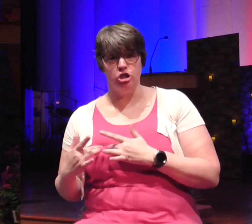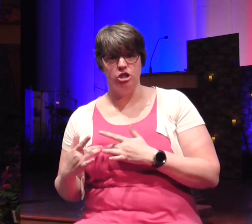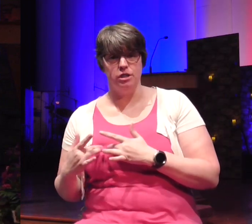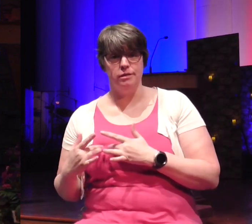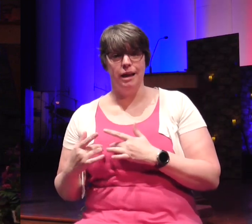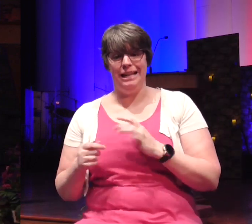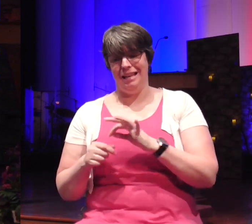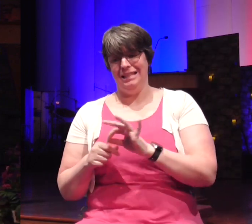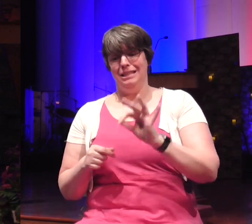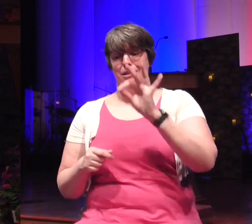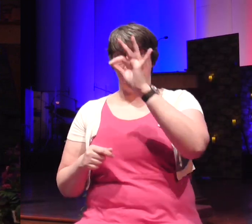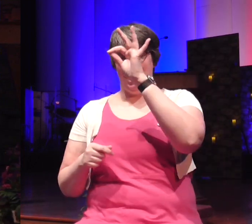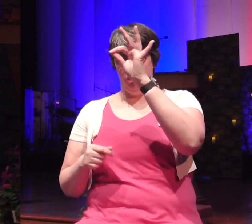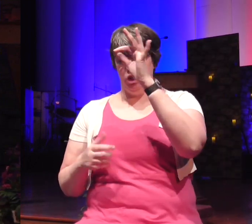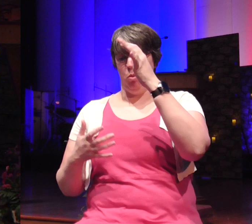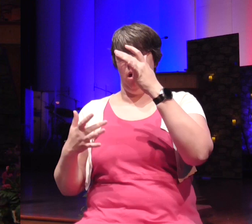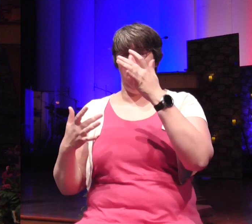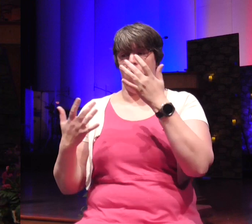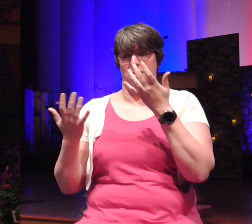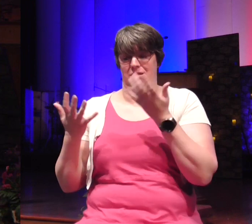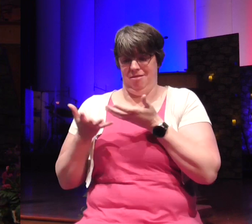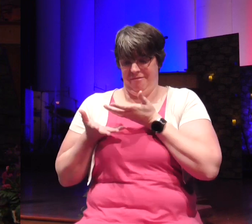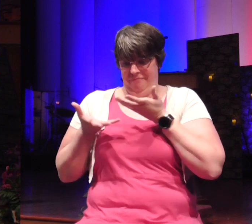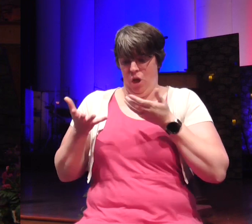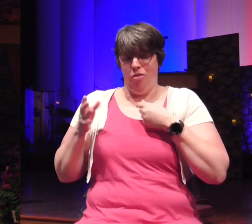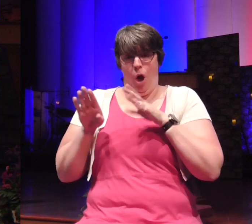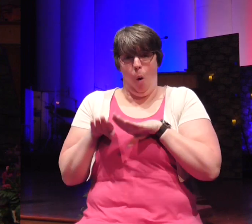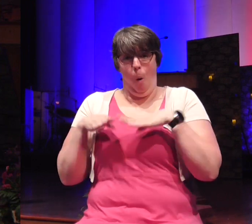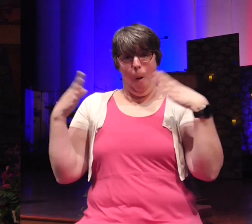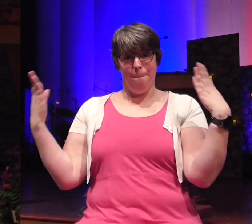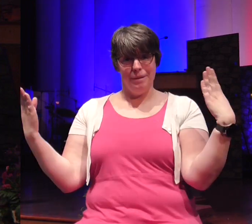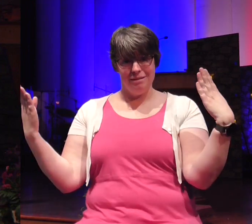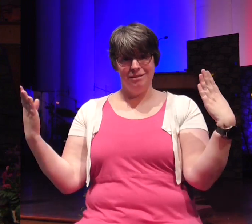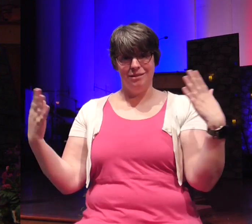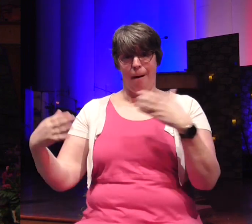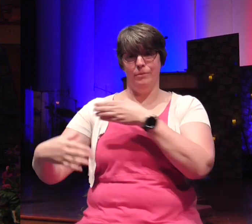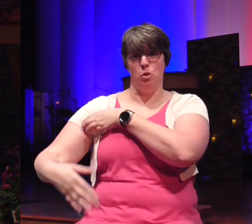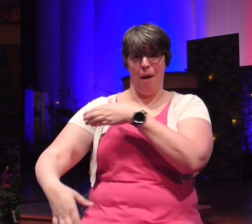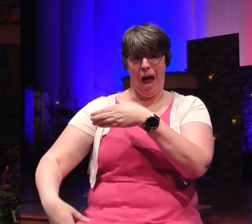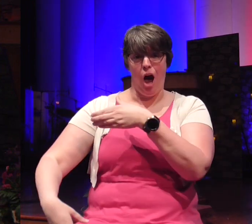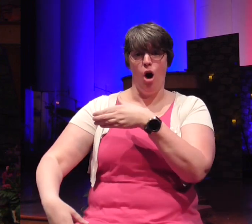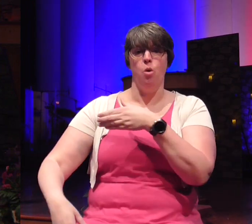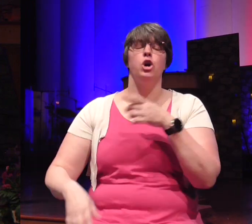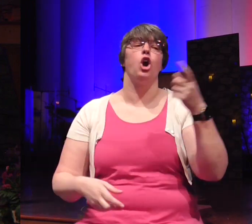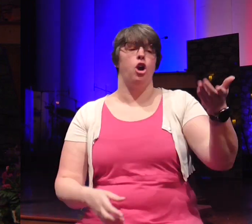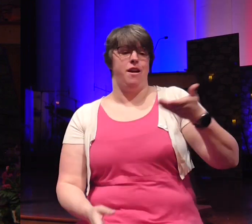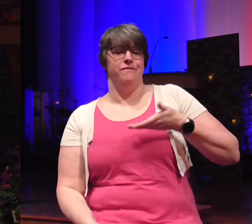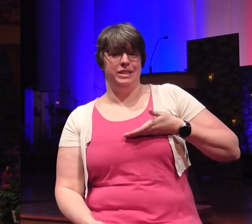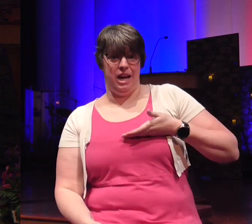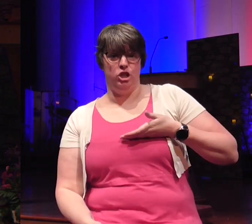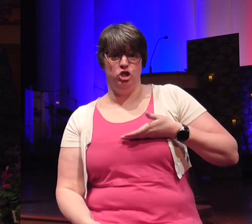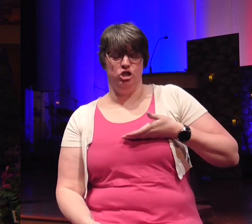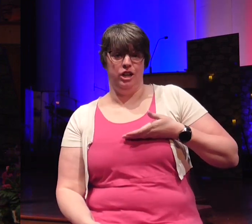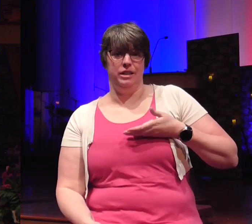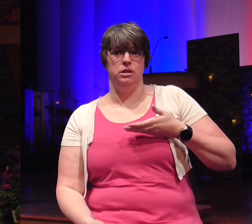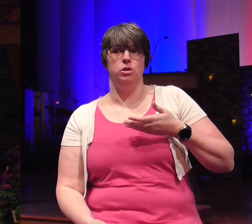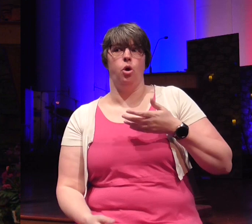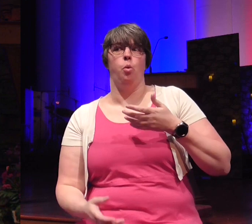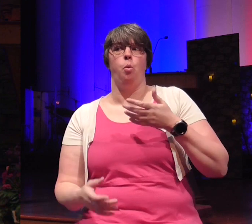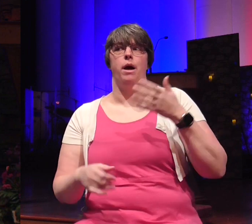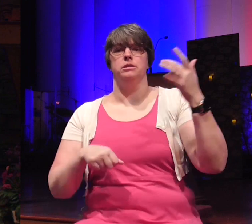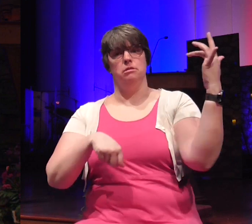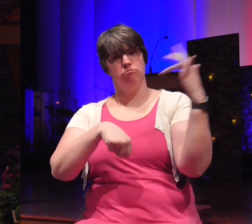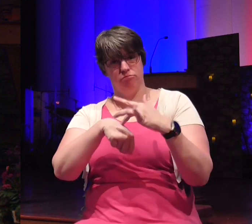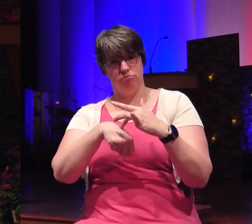spiritual, physical vortex that opens us up to great power, and her invitation was for us to absolutely tap into